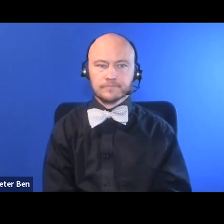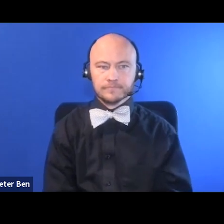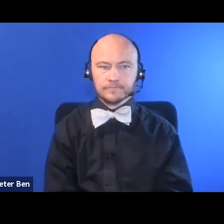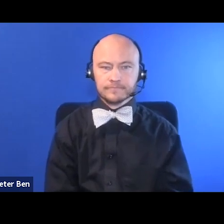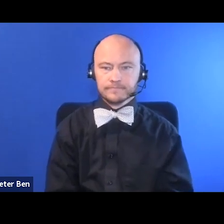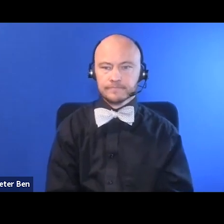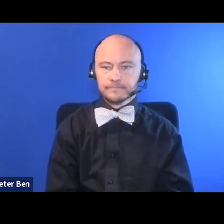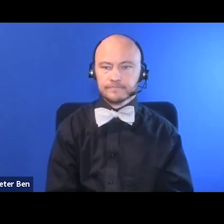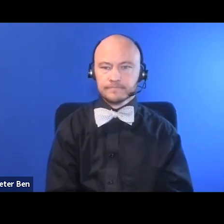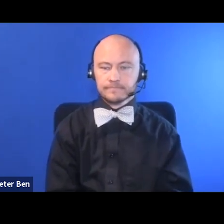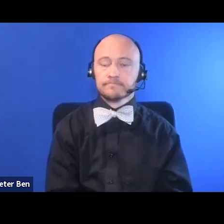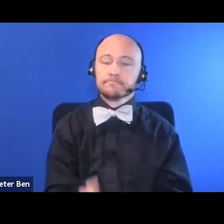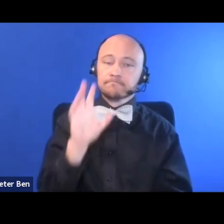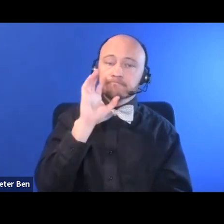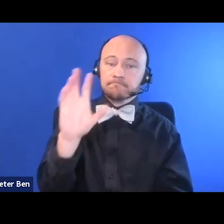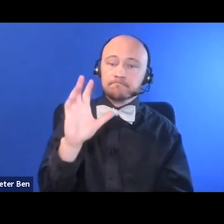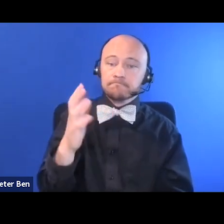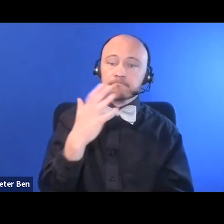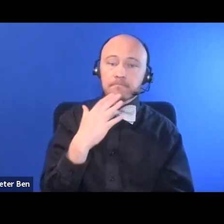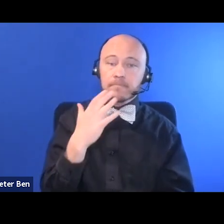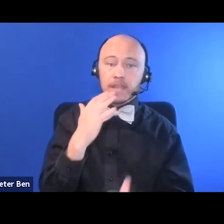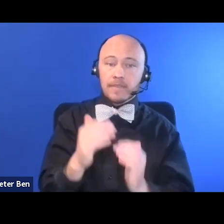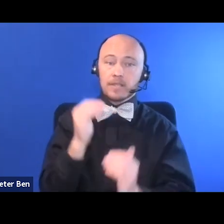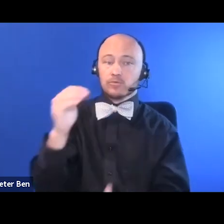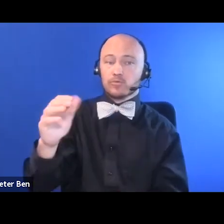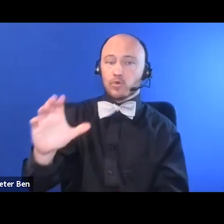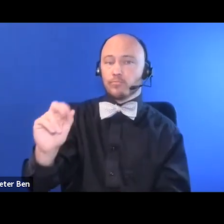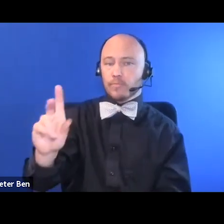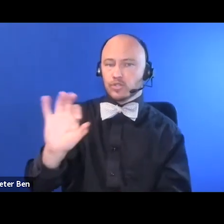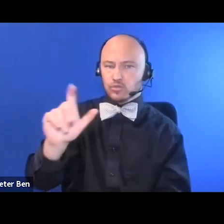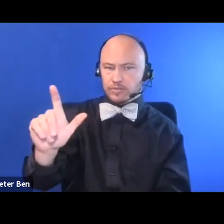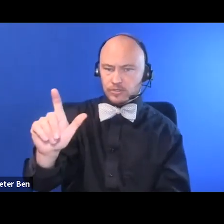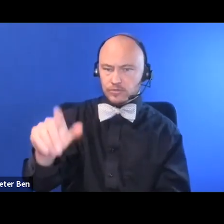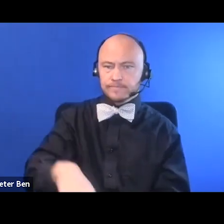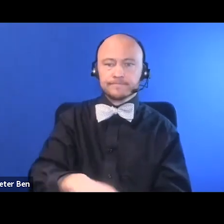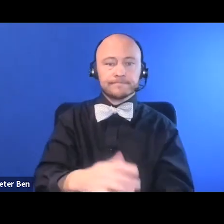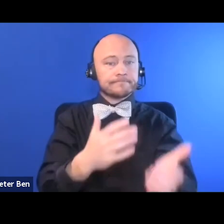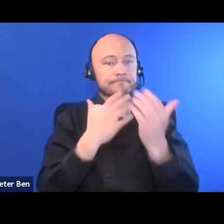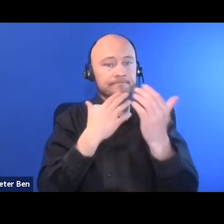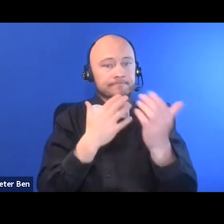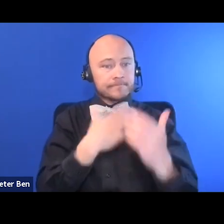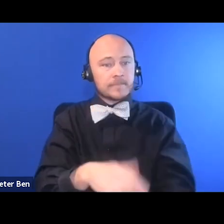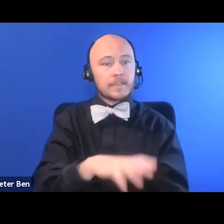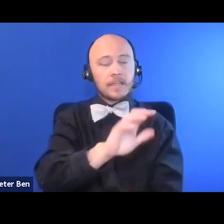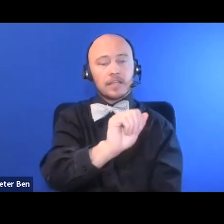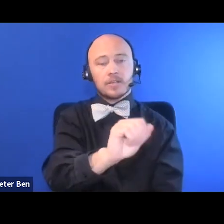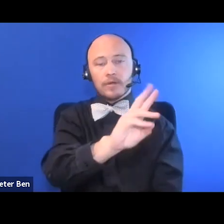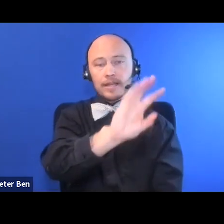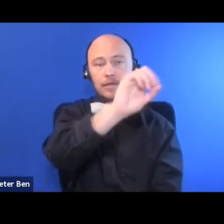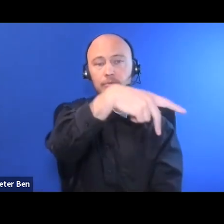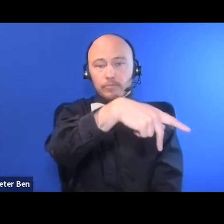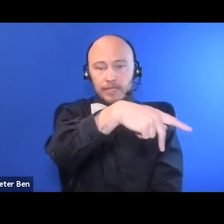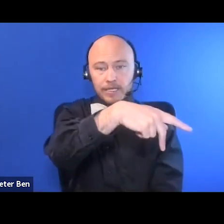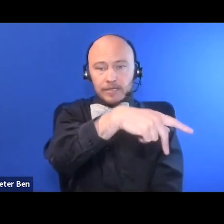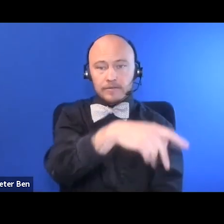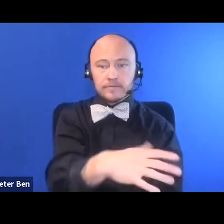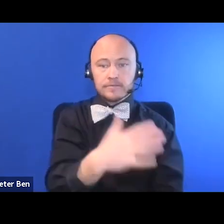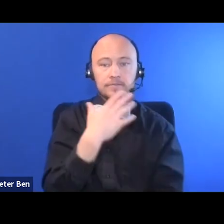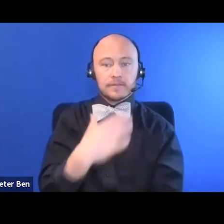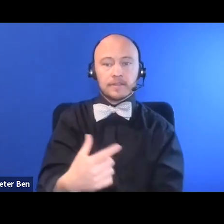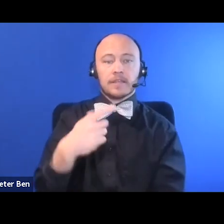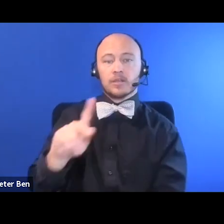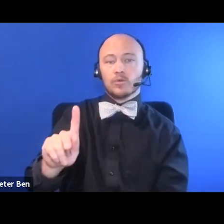Hi, thank you so much, Crystal. Thank you to ADP and to